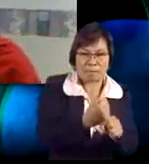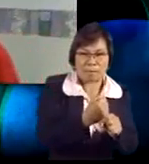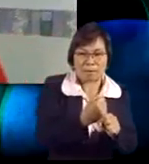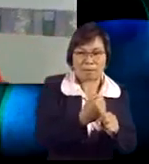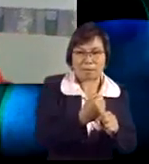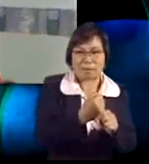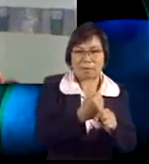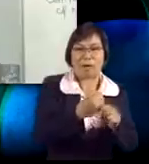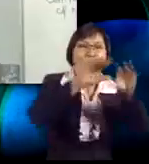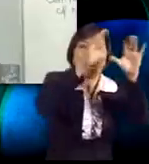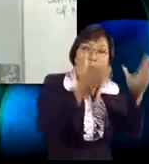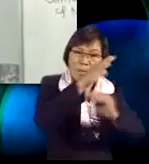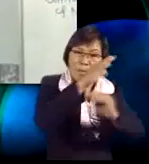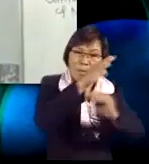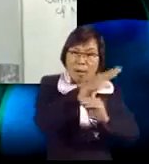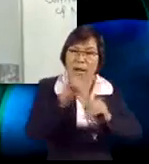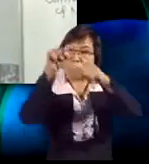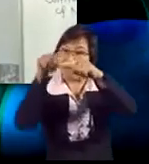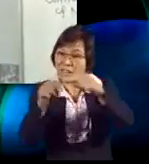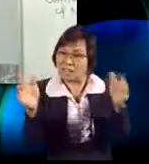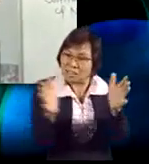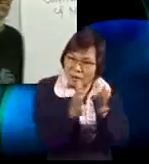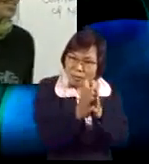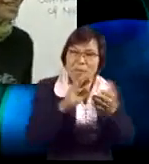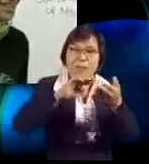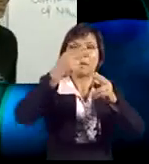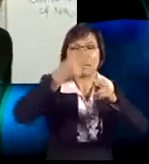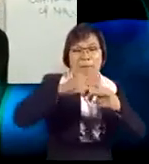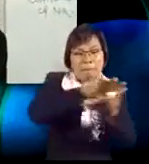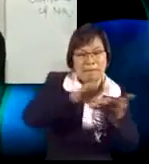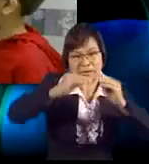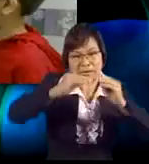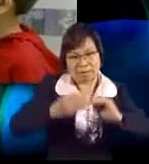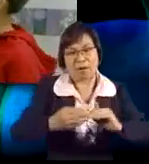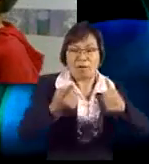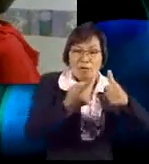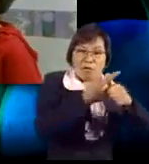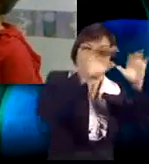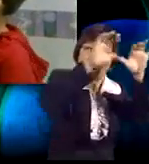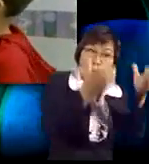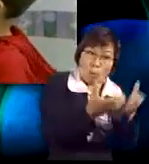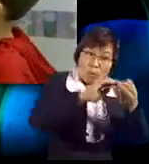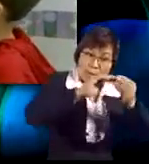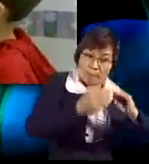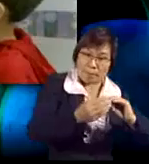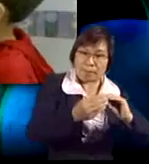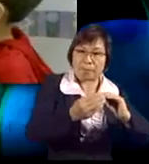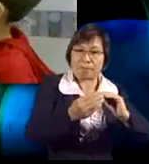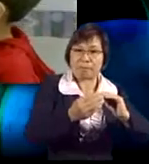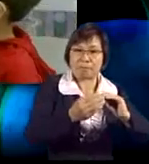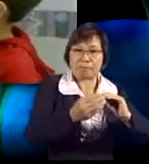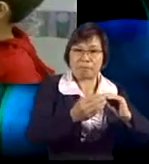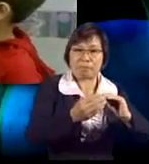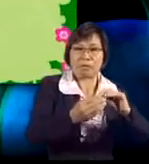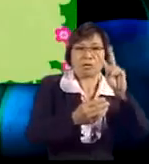Because They are made up of whole numbers and fractions. now, first we have to add